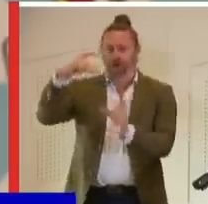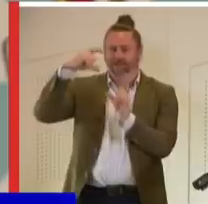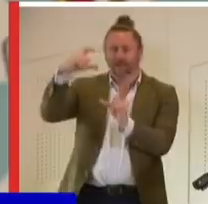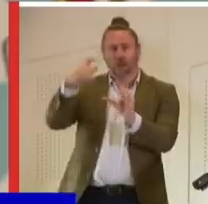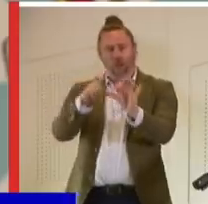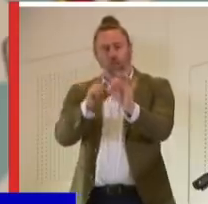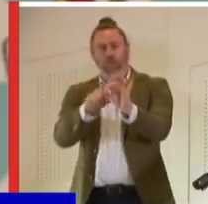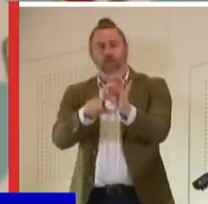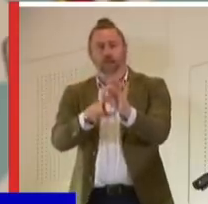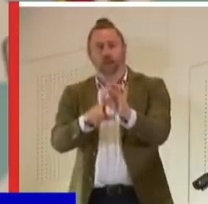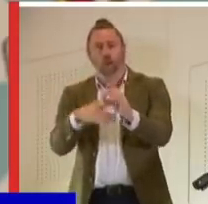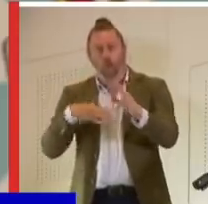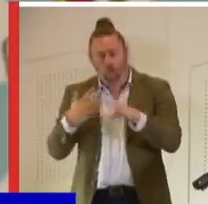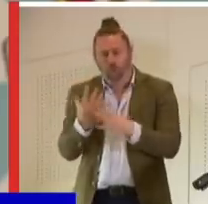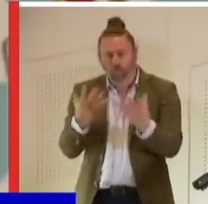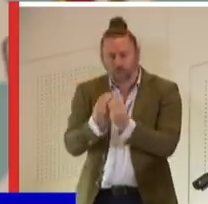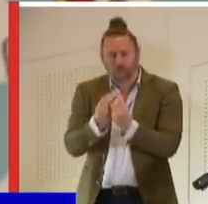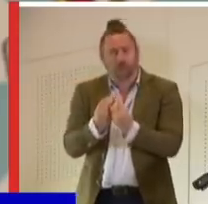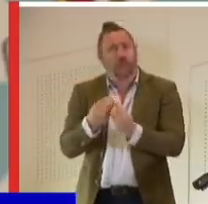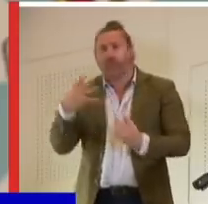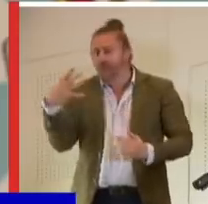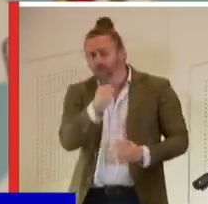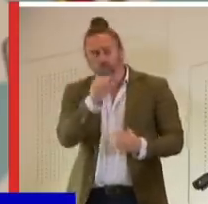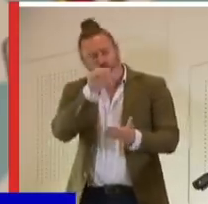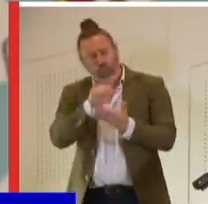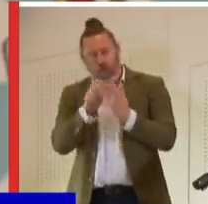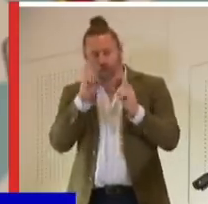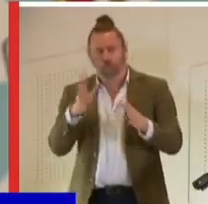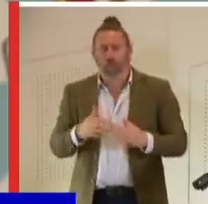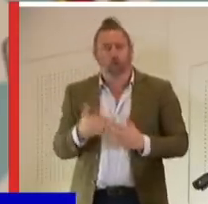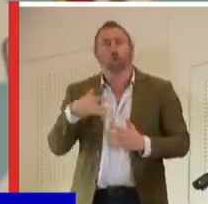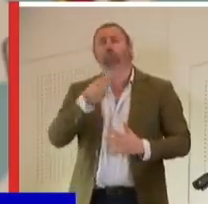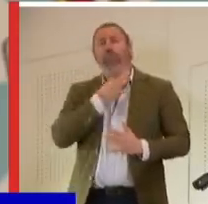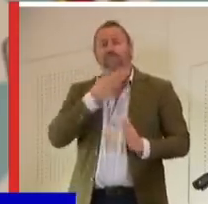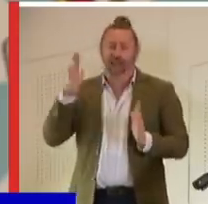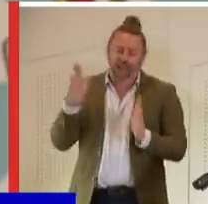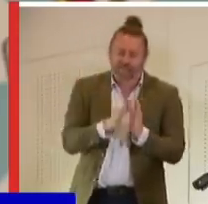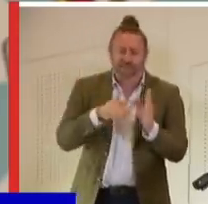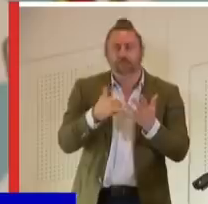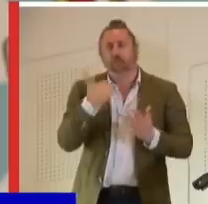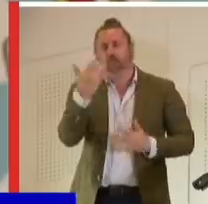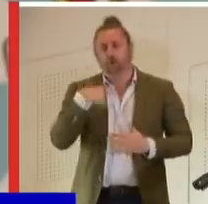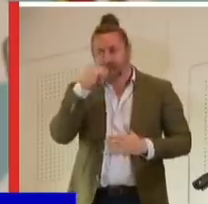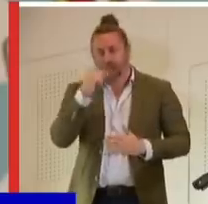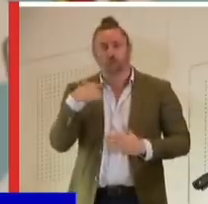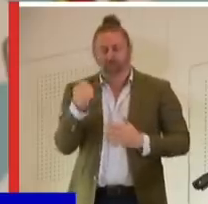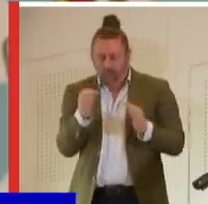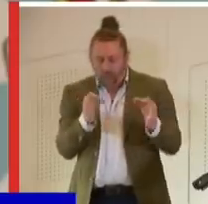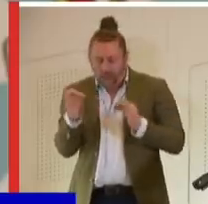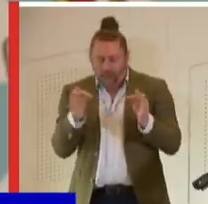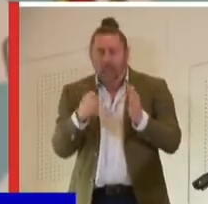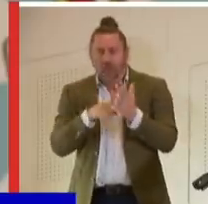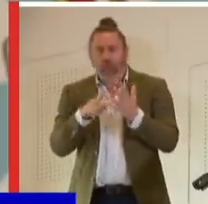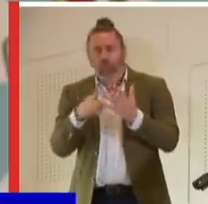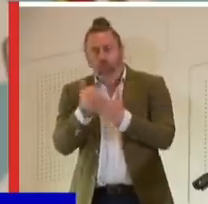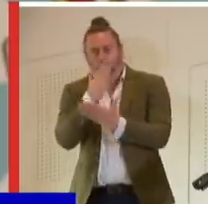the safest way. So we are going to try and minimise the risk. And there's a couple of key steps that we'll take along